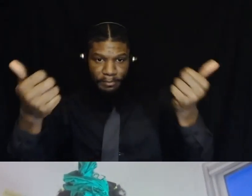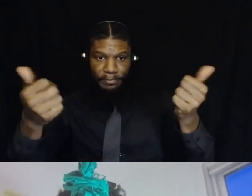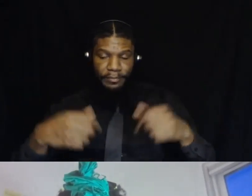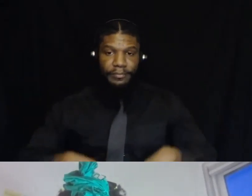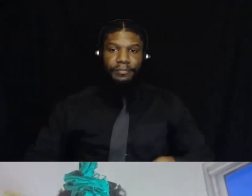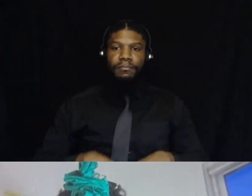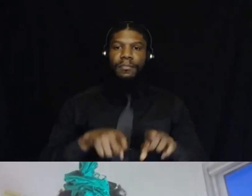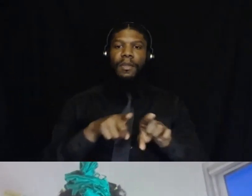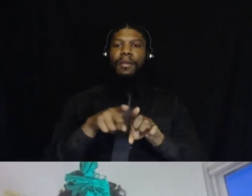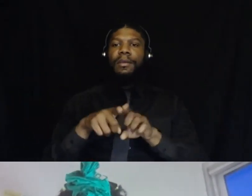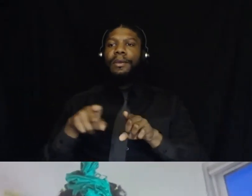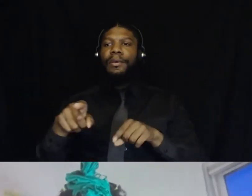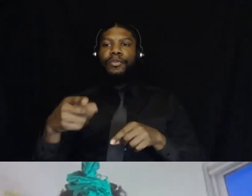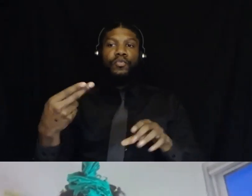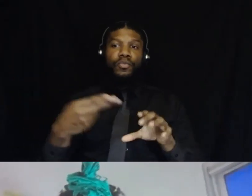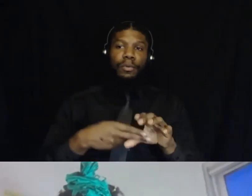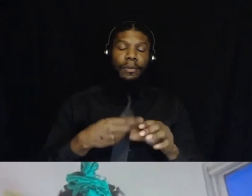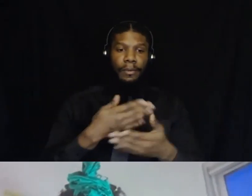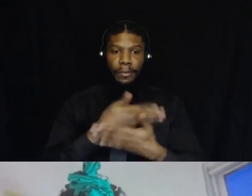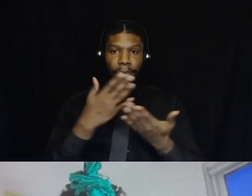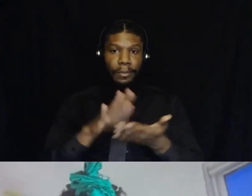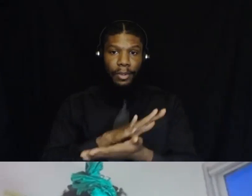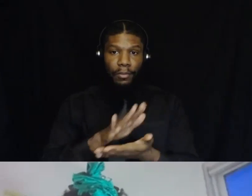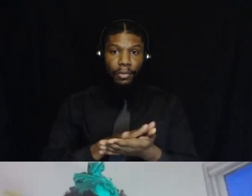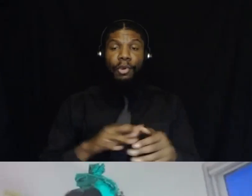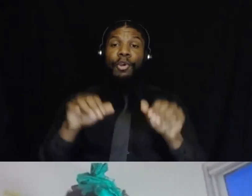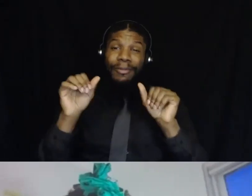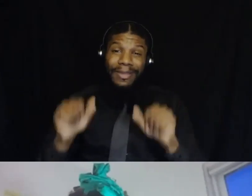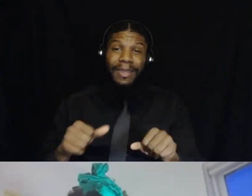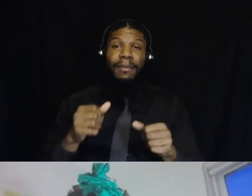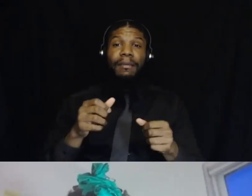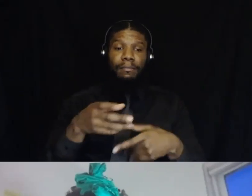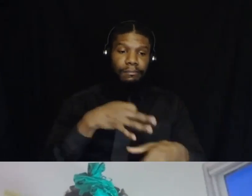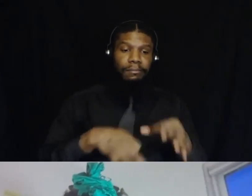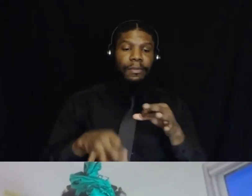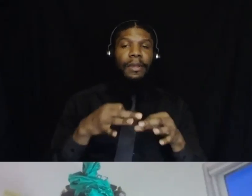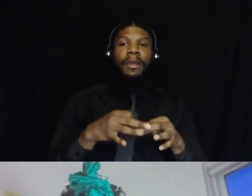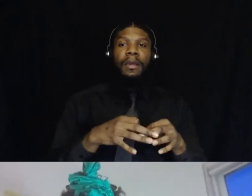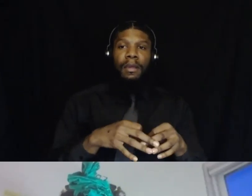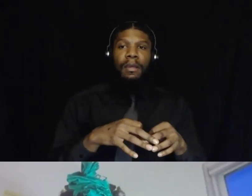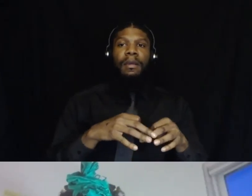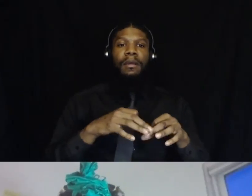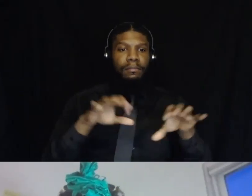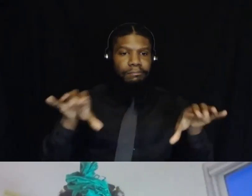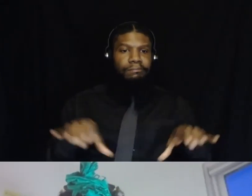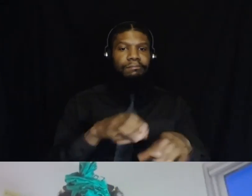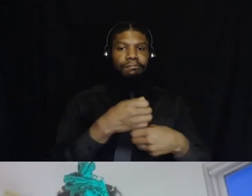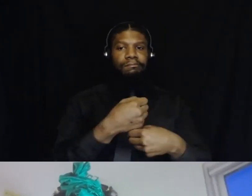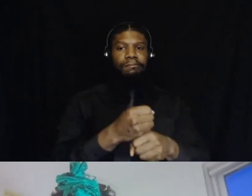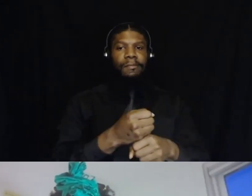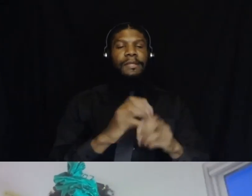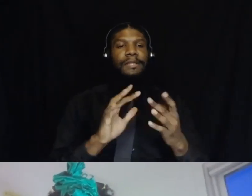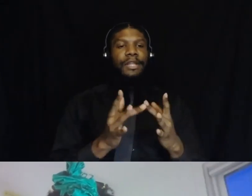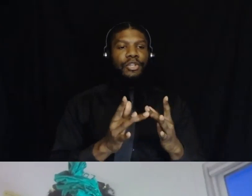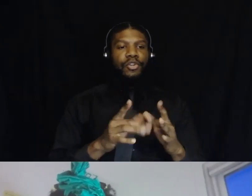with actual paper collage, you could also do a digital collage. And so you're still going to do the same thing of first gathering your